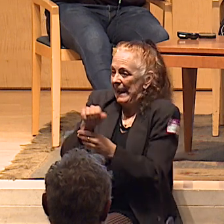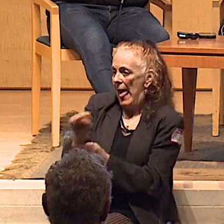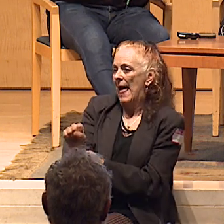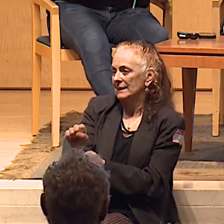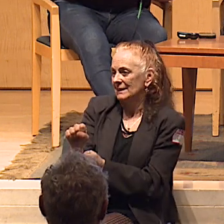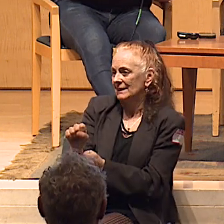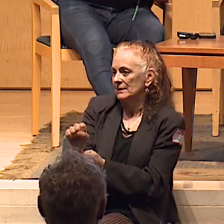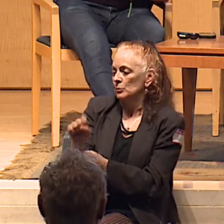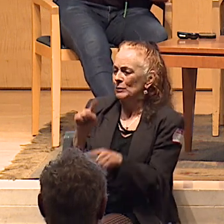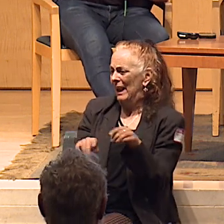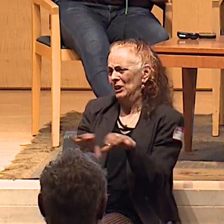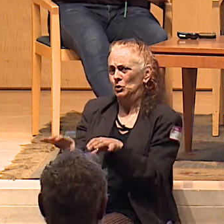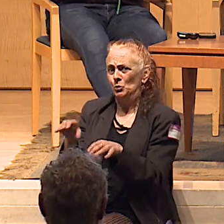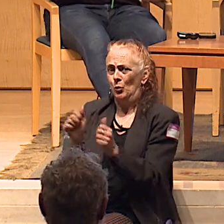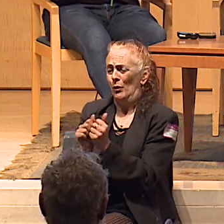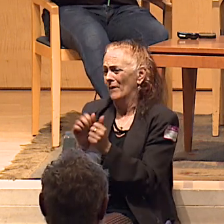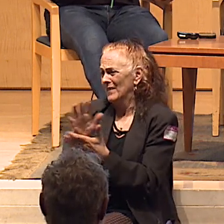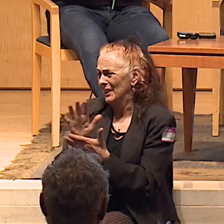surgical procedures.